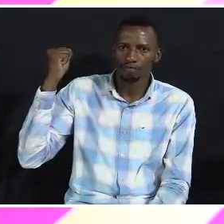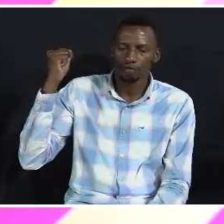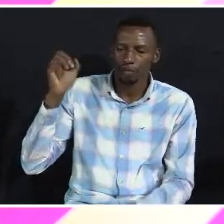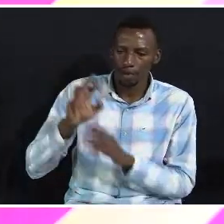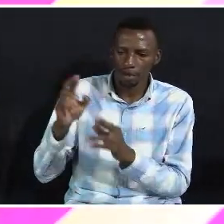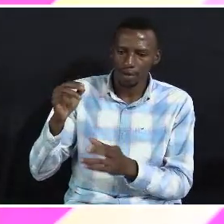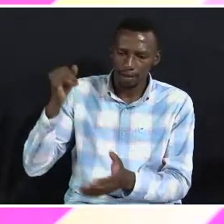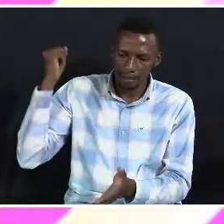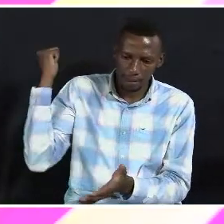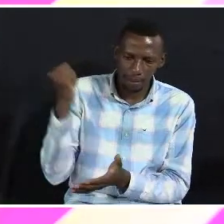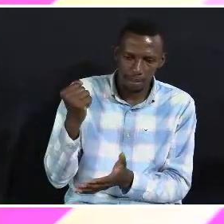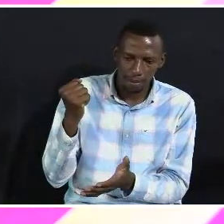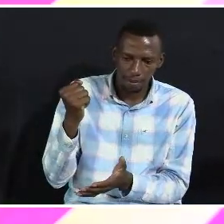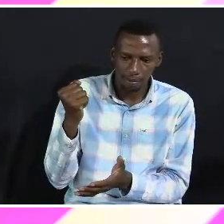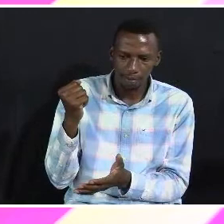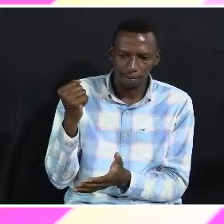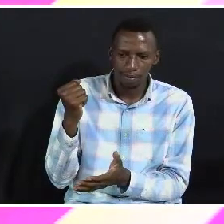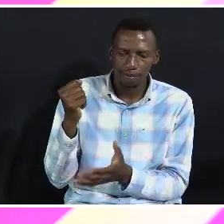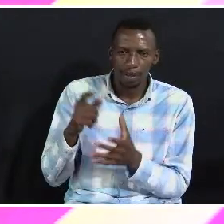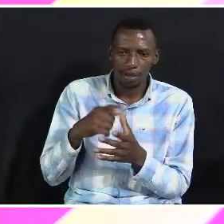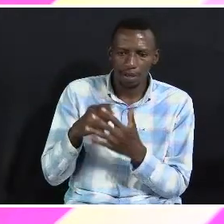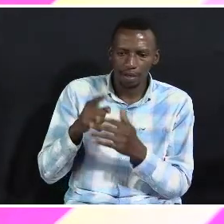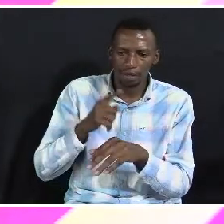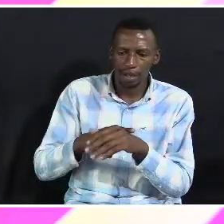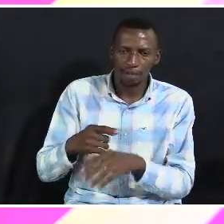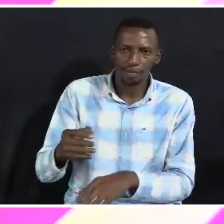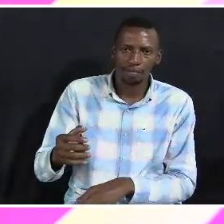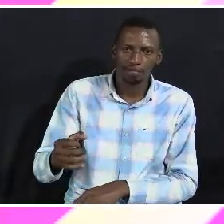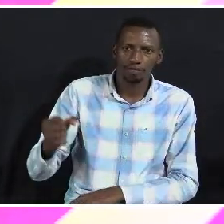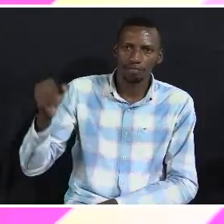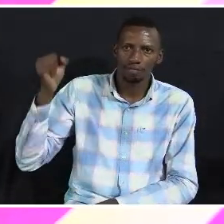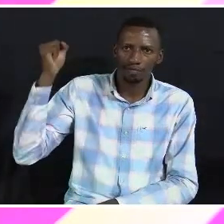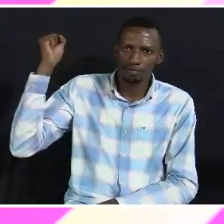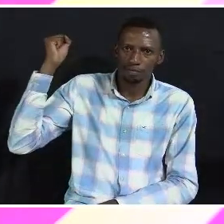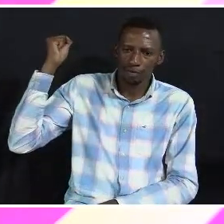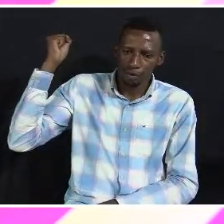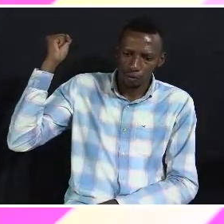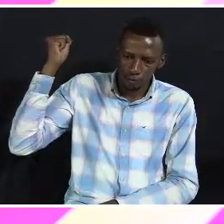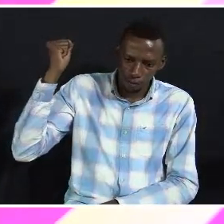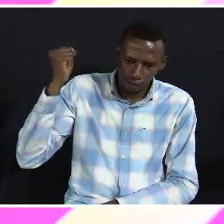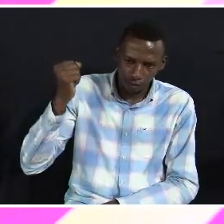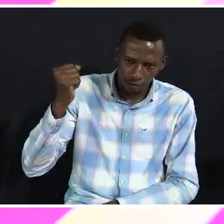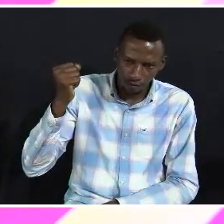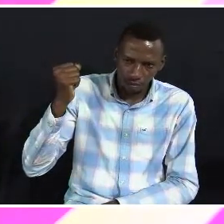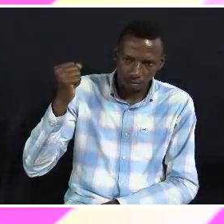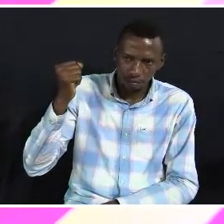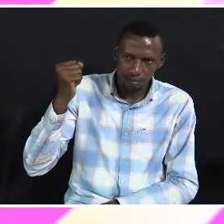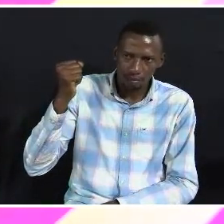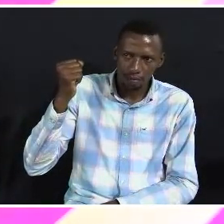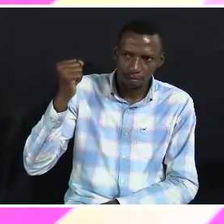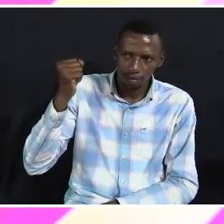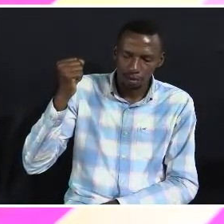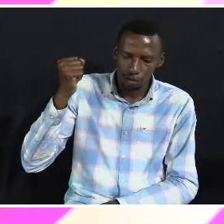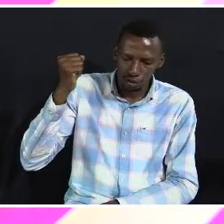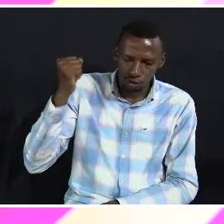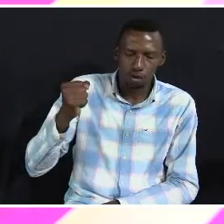when suddenly, as the hand is up, coming down, his arm is stayed.